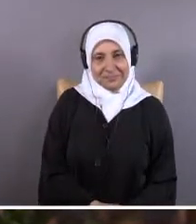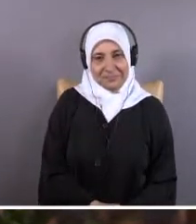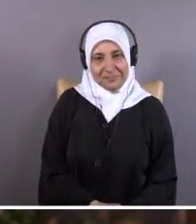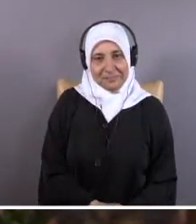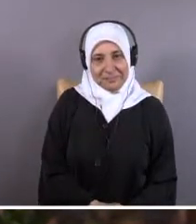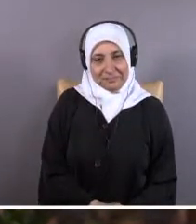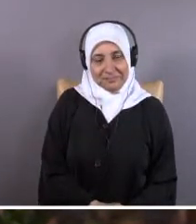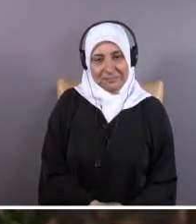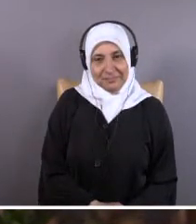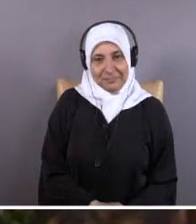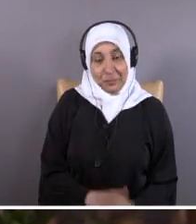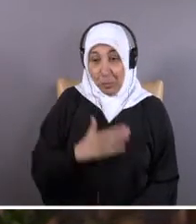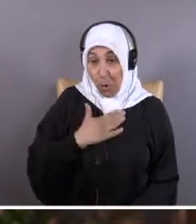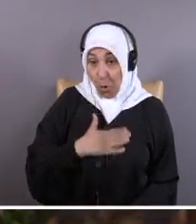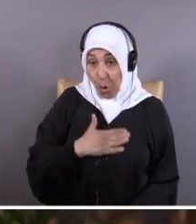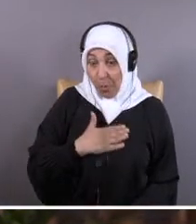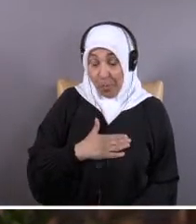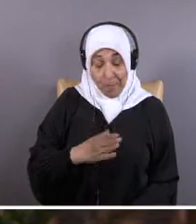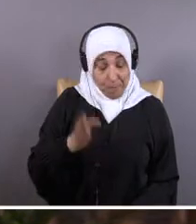be the opposite.